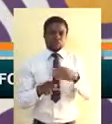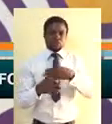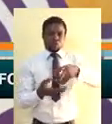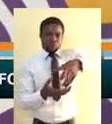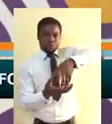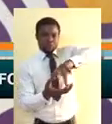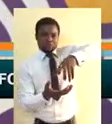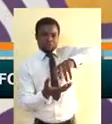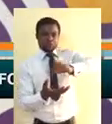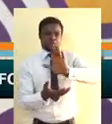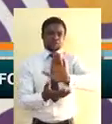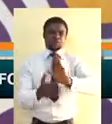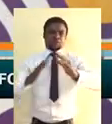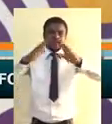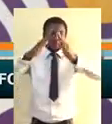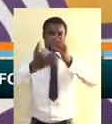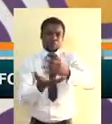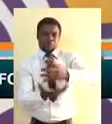Open your bottle carefully.